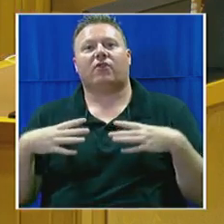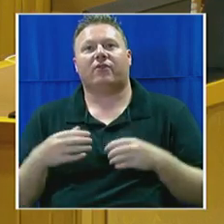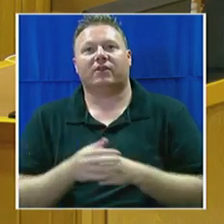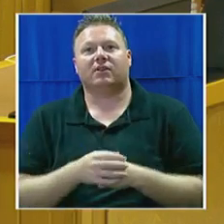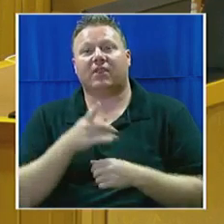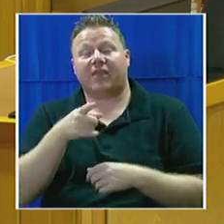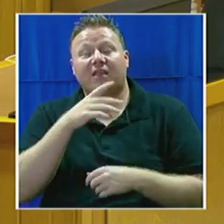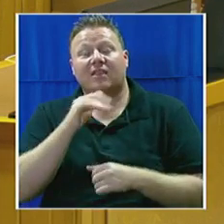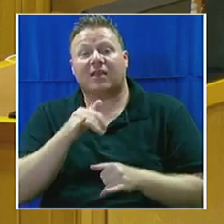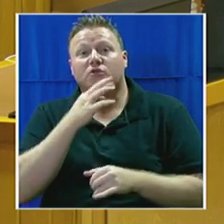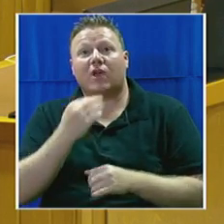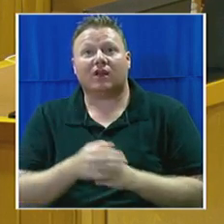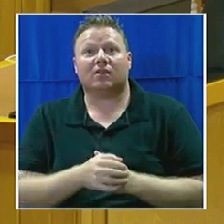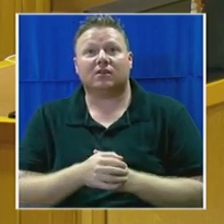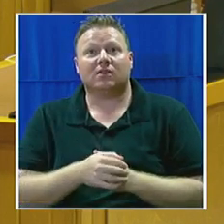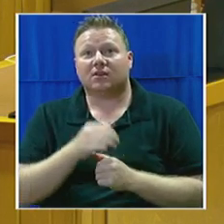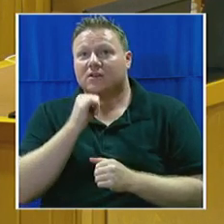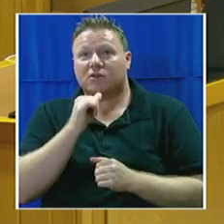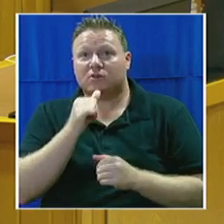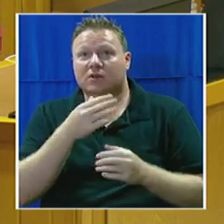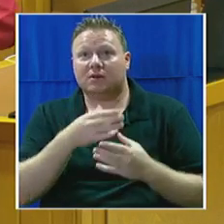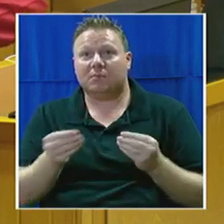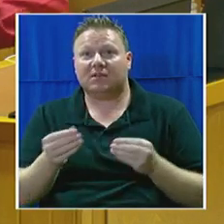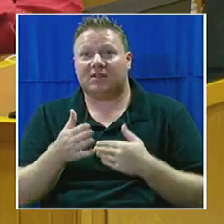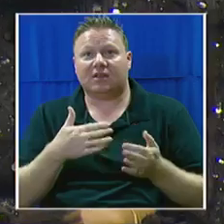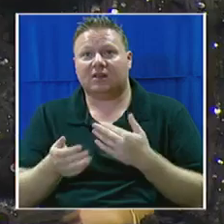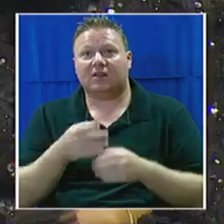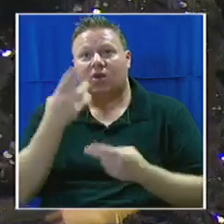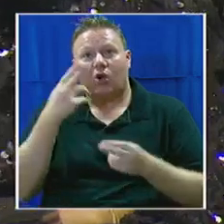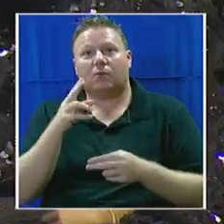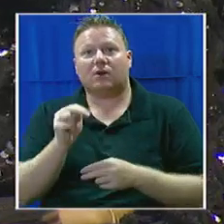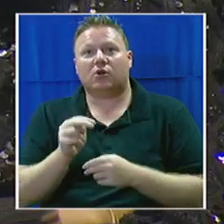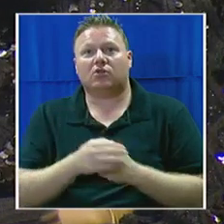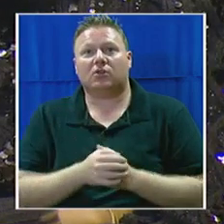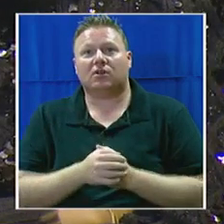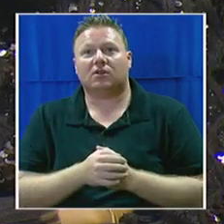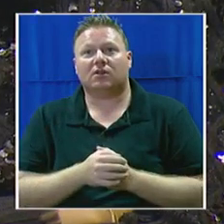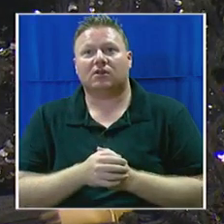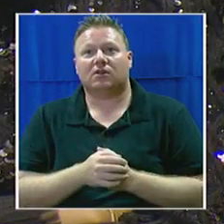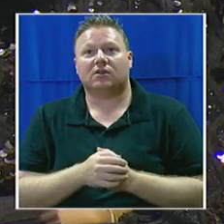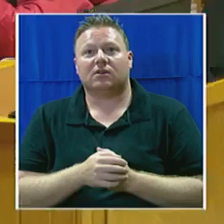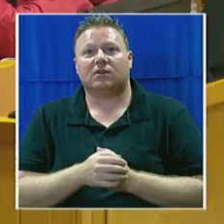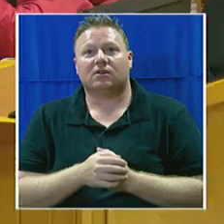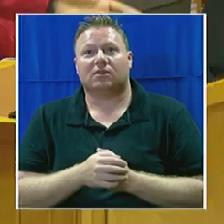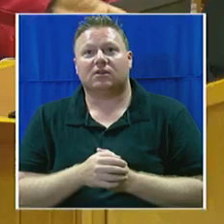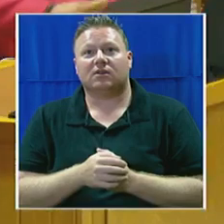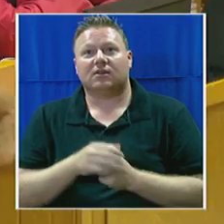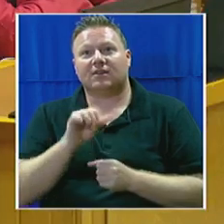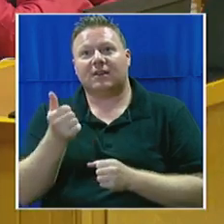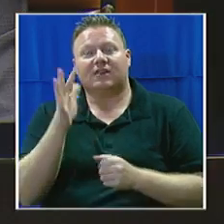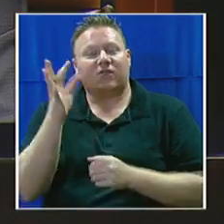the reality. take your seat? You really didn't miss anything. Honorable Ndozi. And for the next 5 minutes, we will Honorable also miss Ndozi.